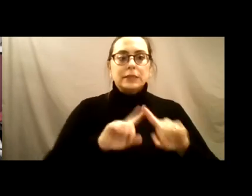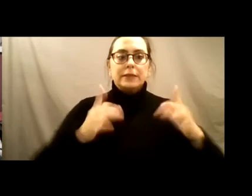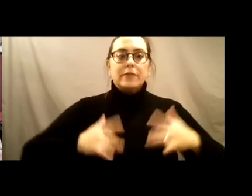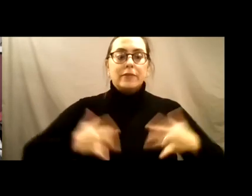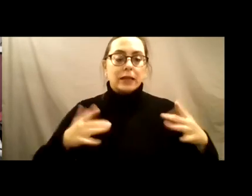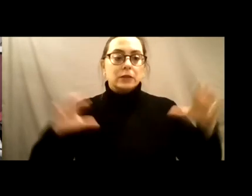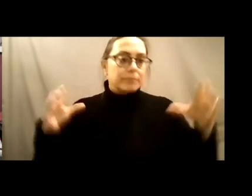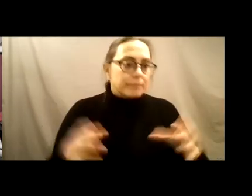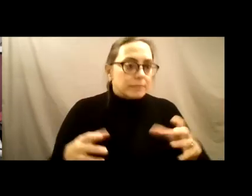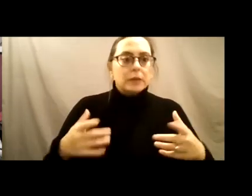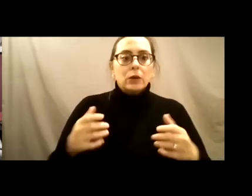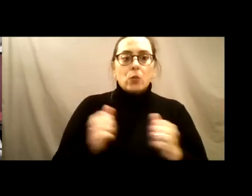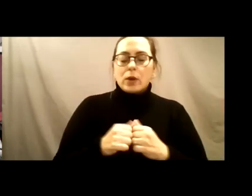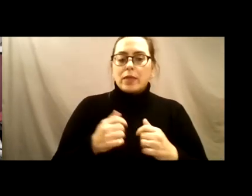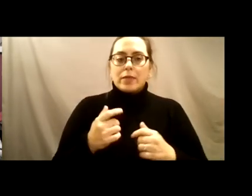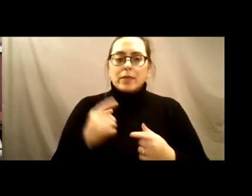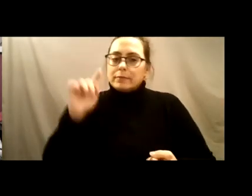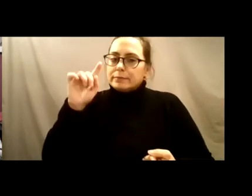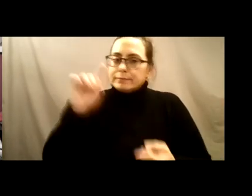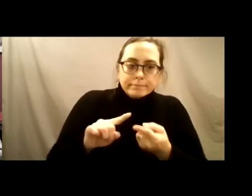meeting, gathering with as few barriers as possible.